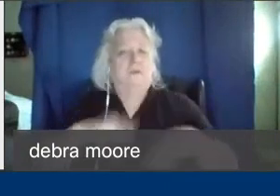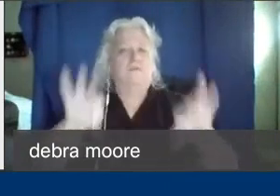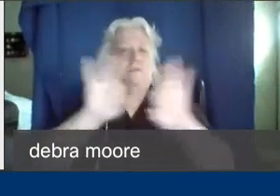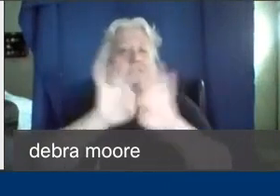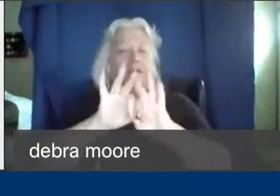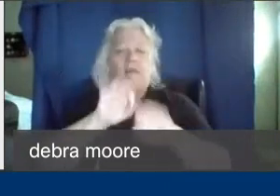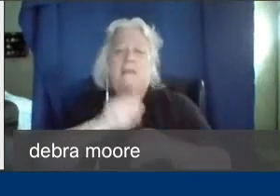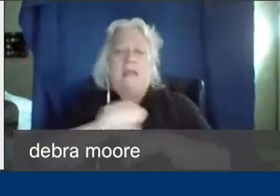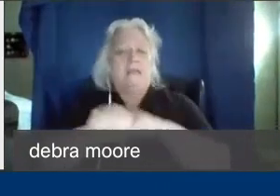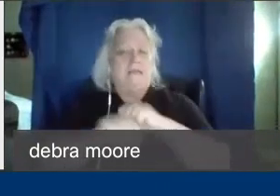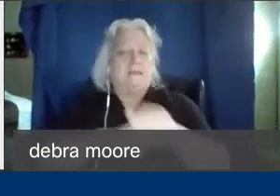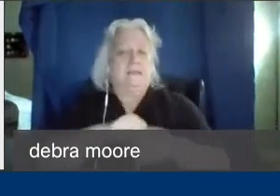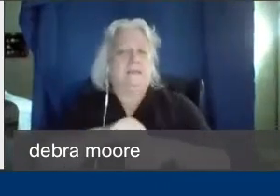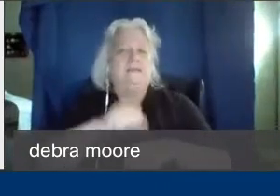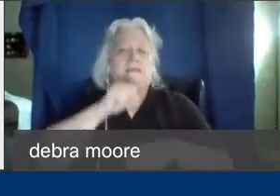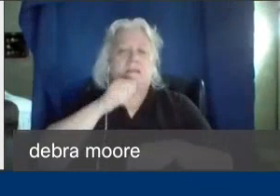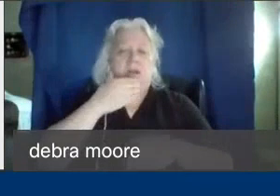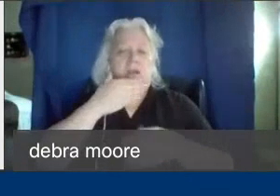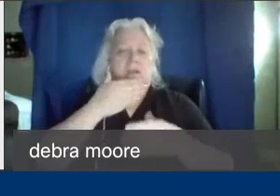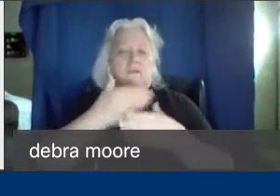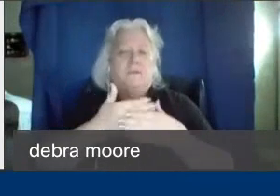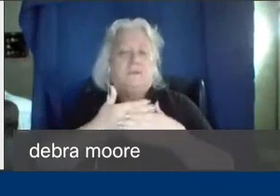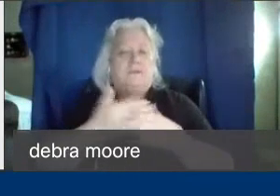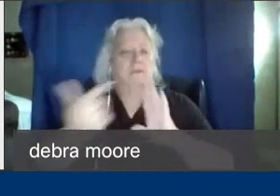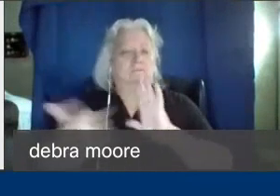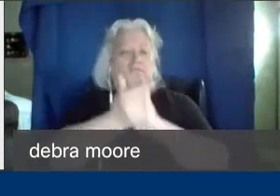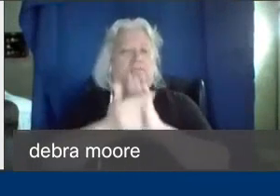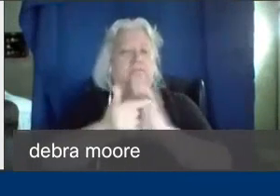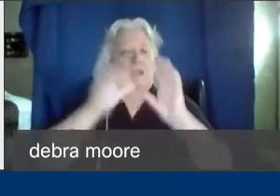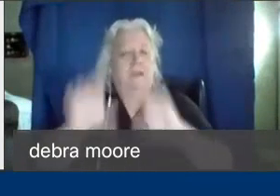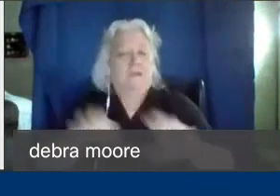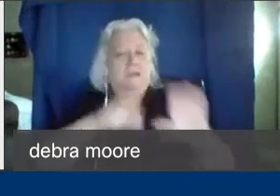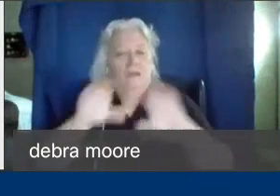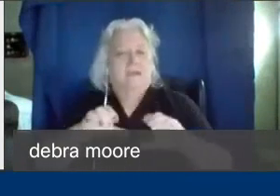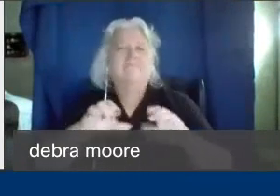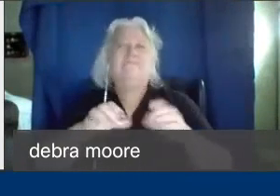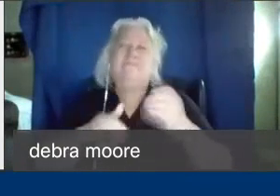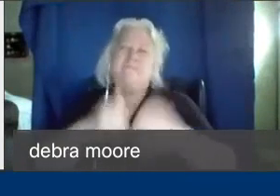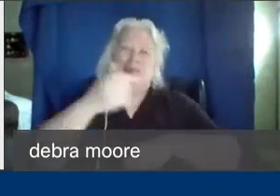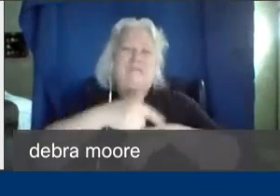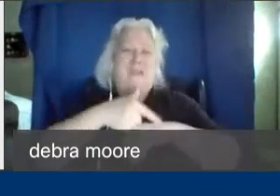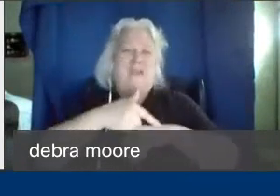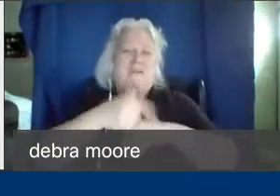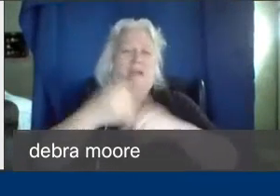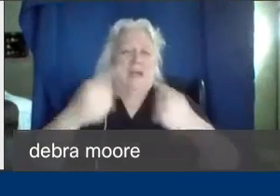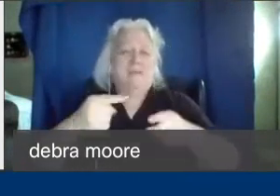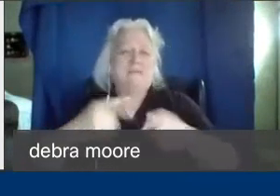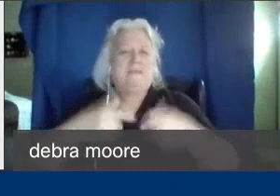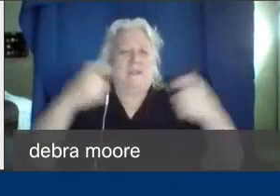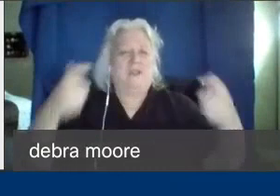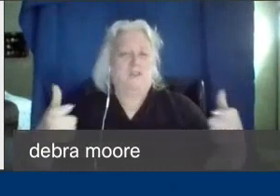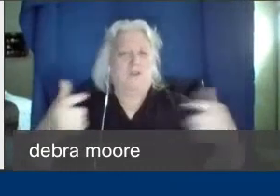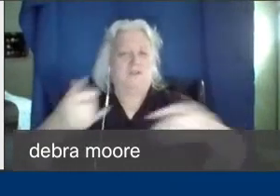hazing, boozing, and other illegal activities. Obviously, this happens more so on larger campuses, so at